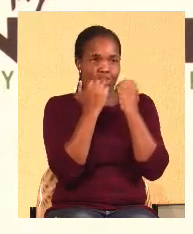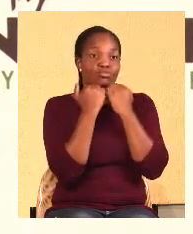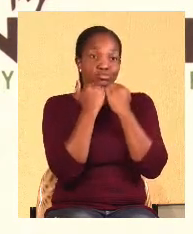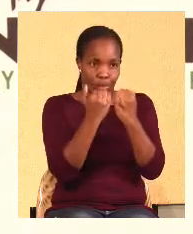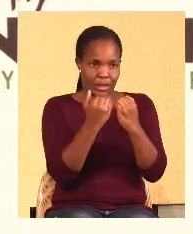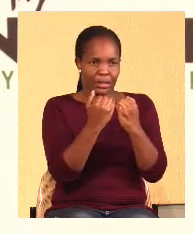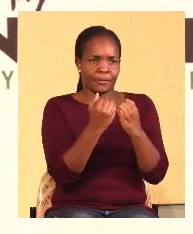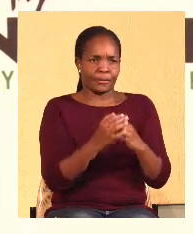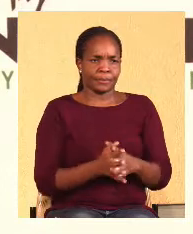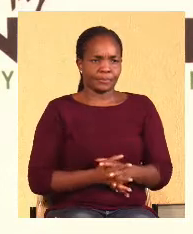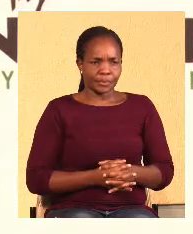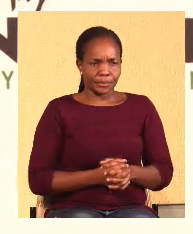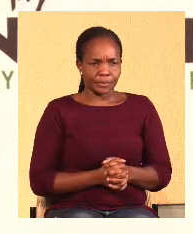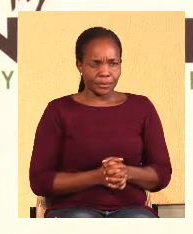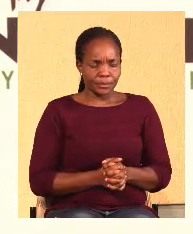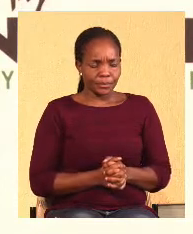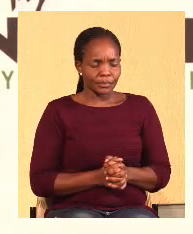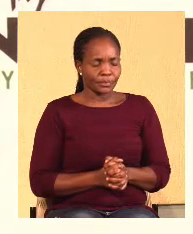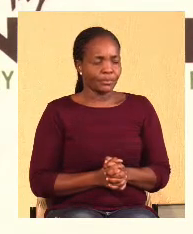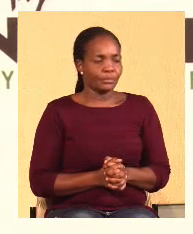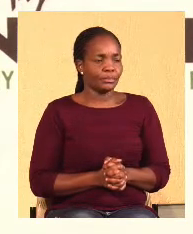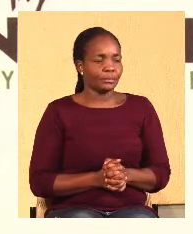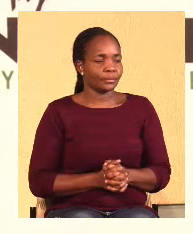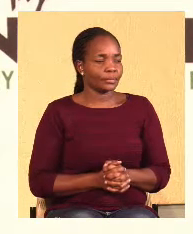to continue